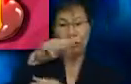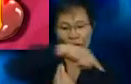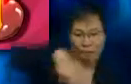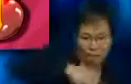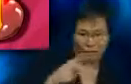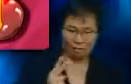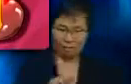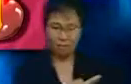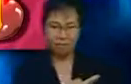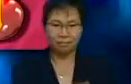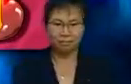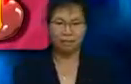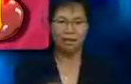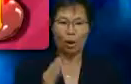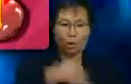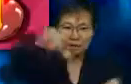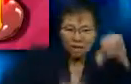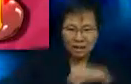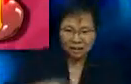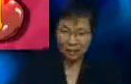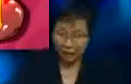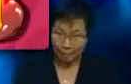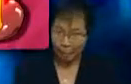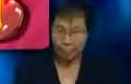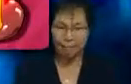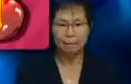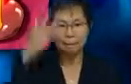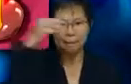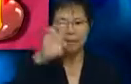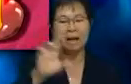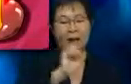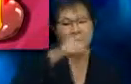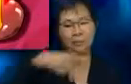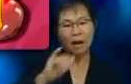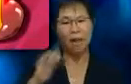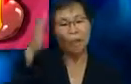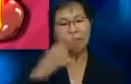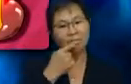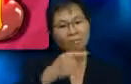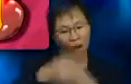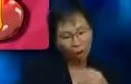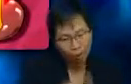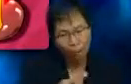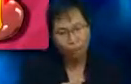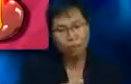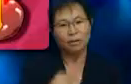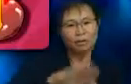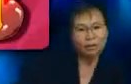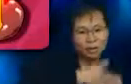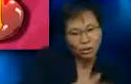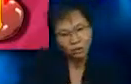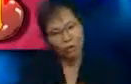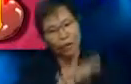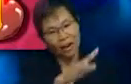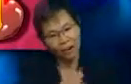us. Our science lab. Mr. SPI will tell you about song.